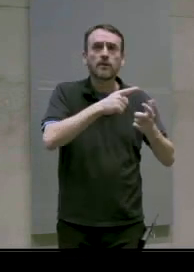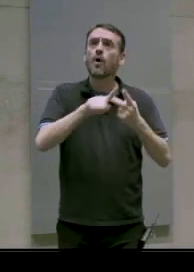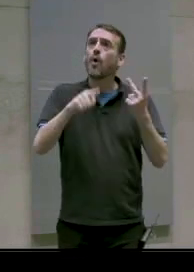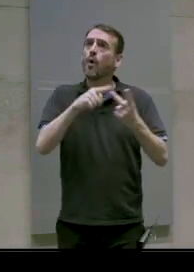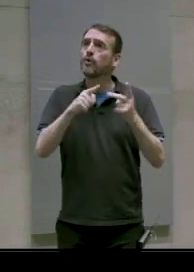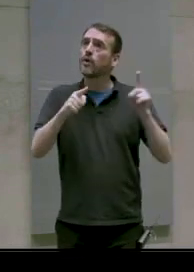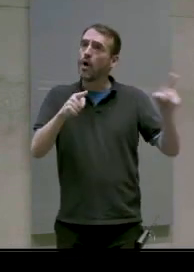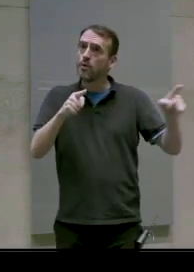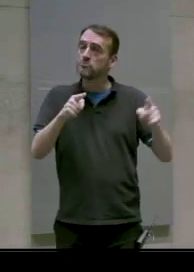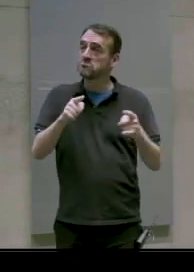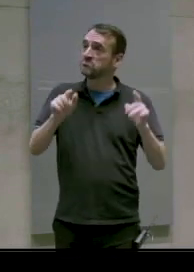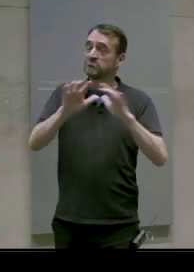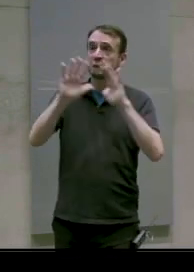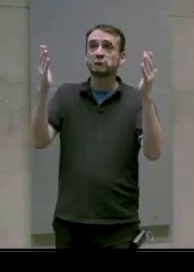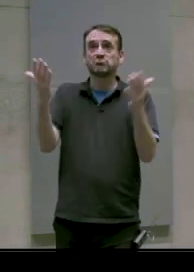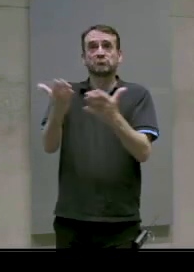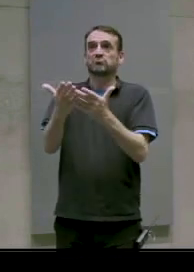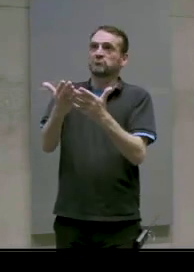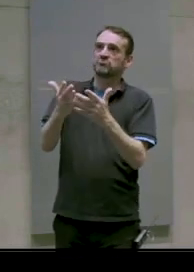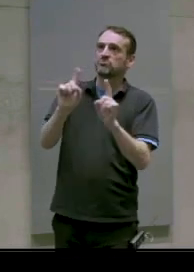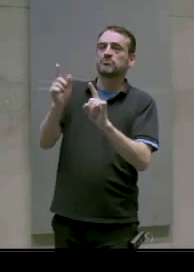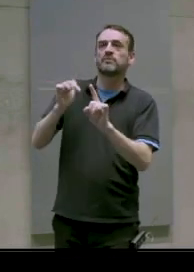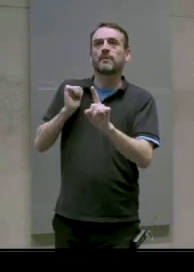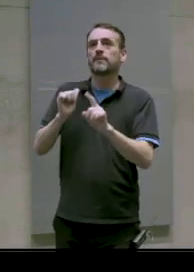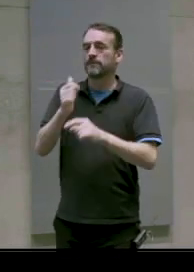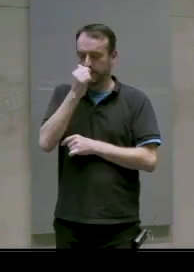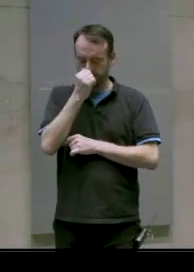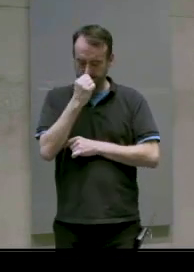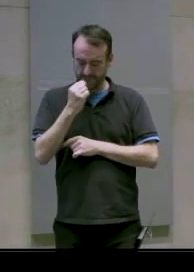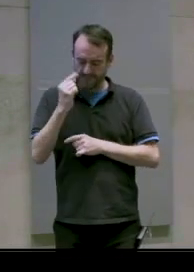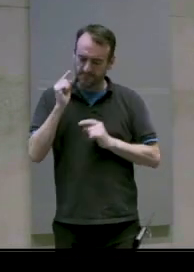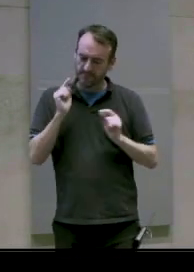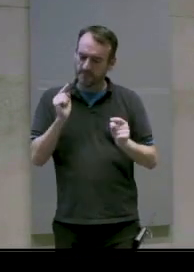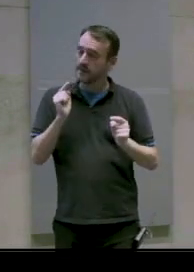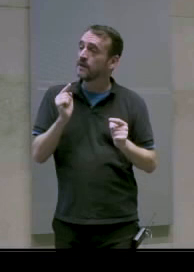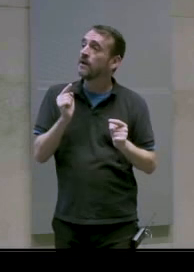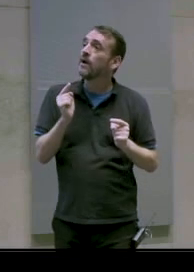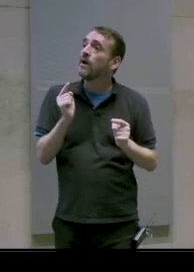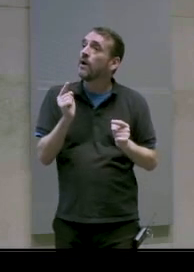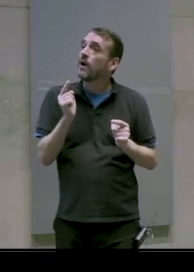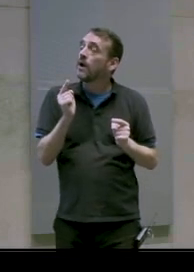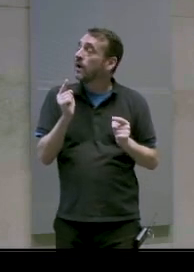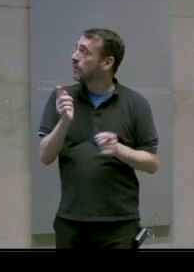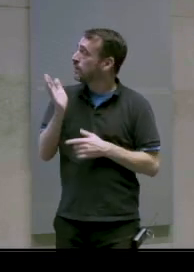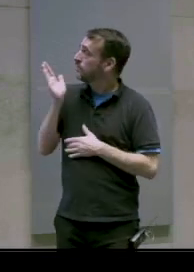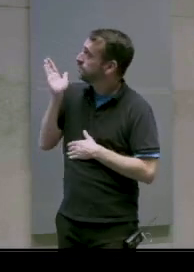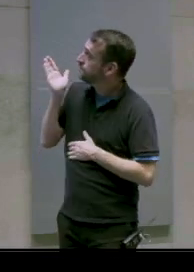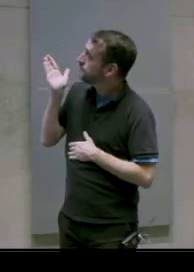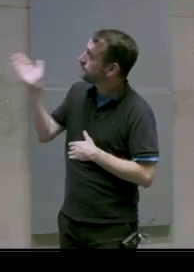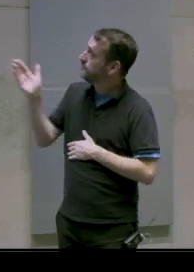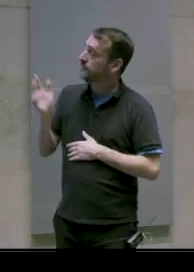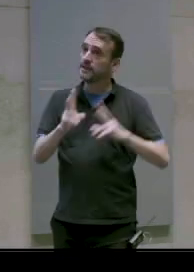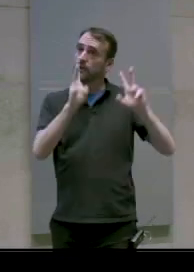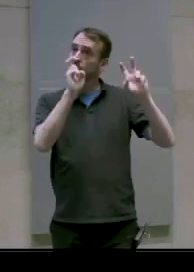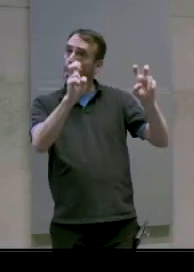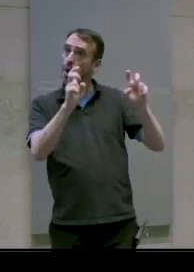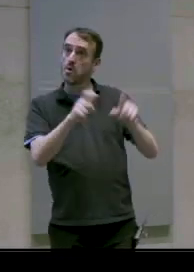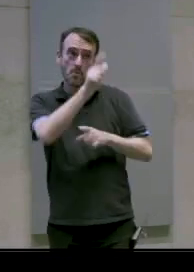we learn from the Self-Care Jam? I will again share a couple of quotes with you. The following quote is by Fabien, who wrote to